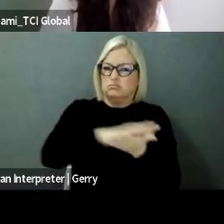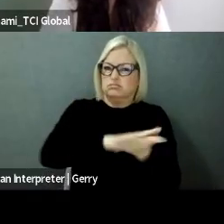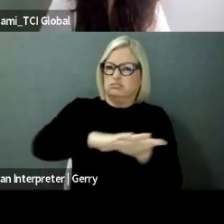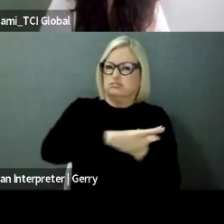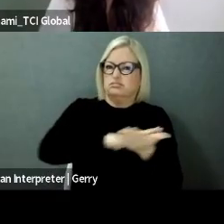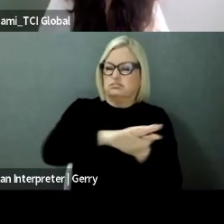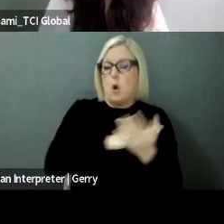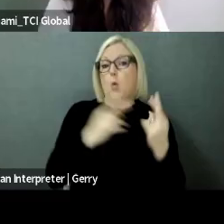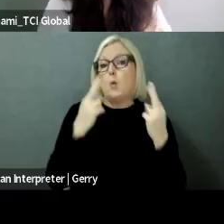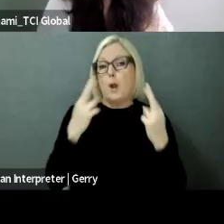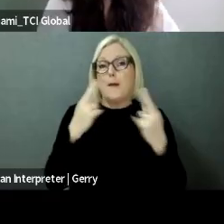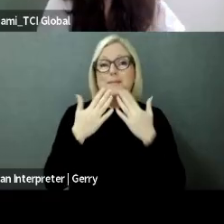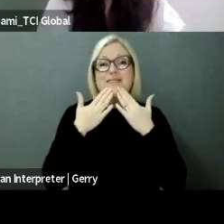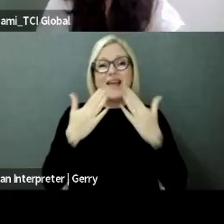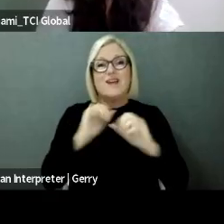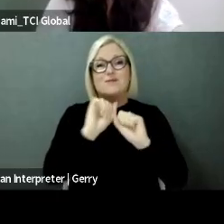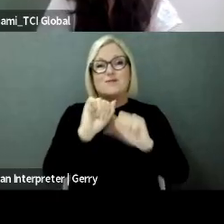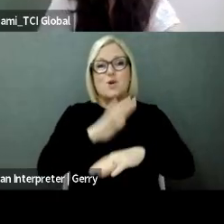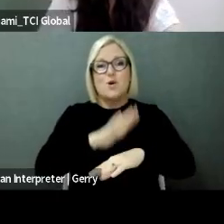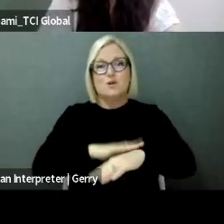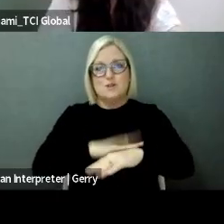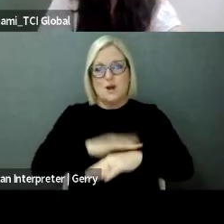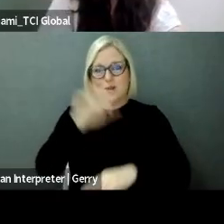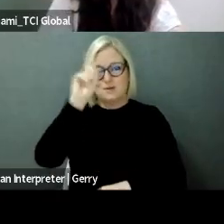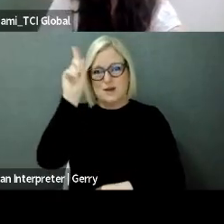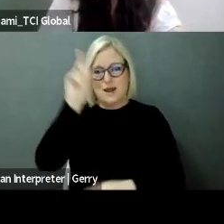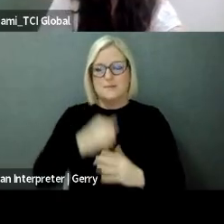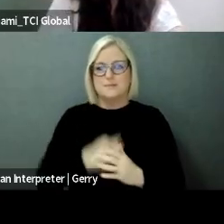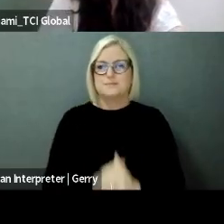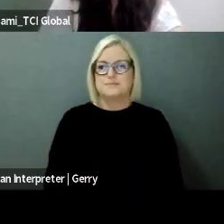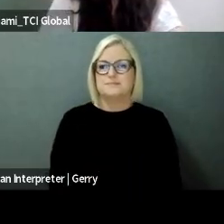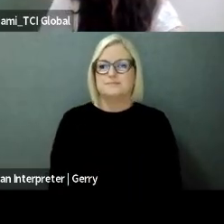Thank you so much for your time today.